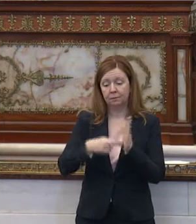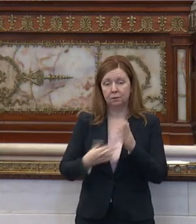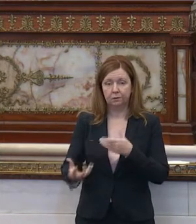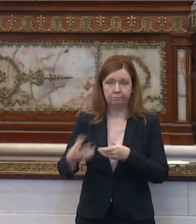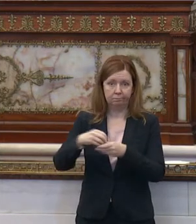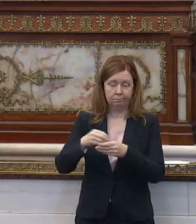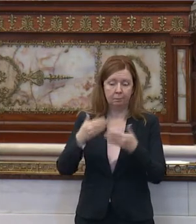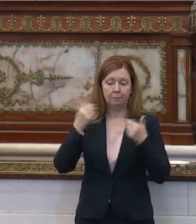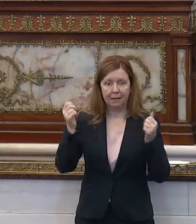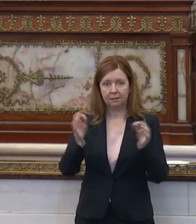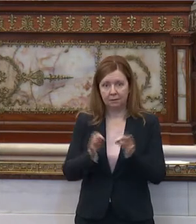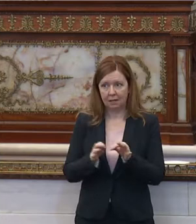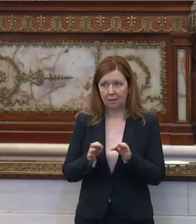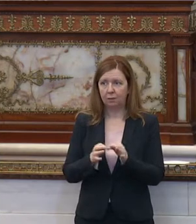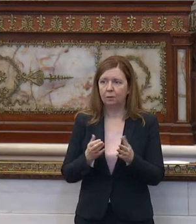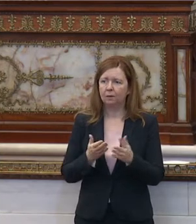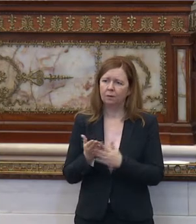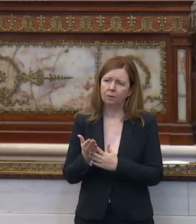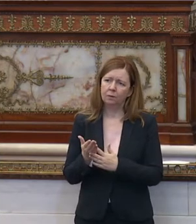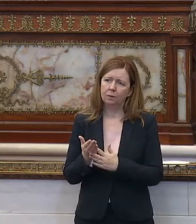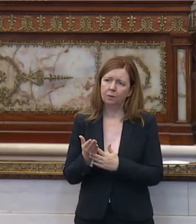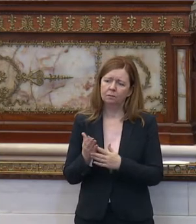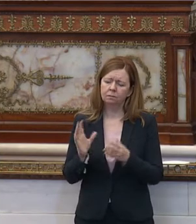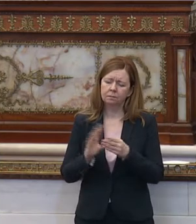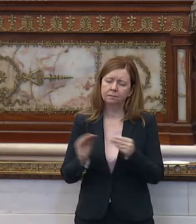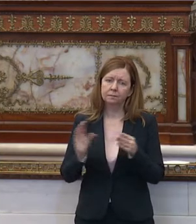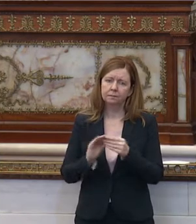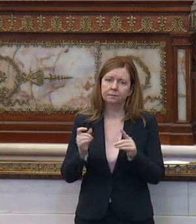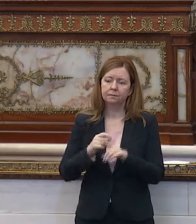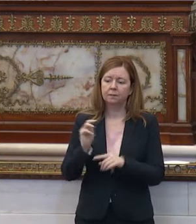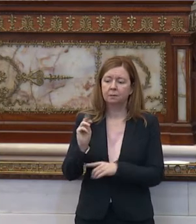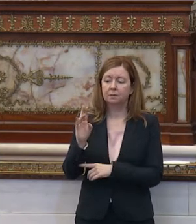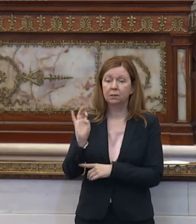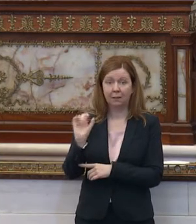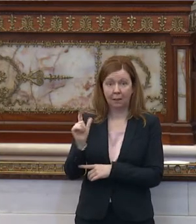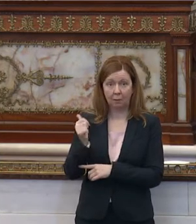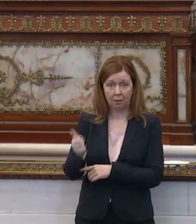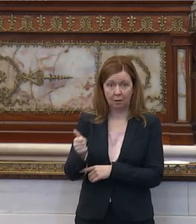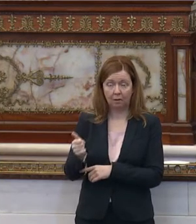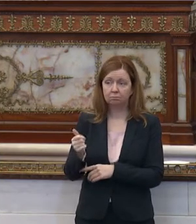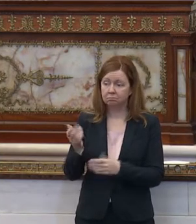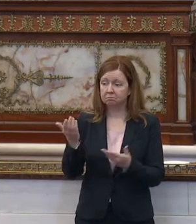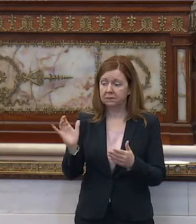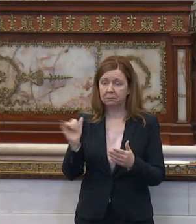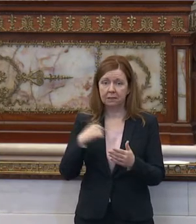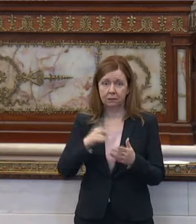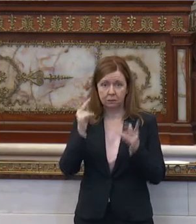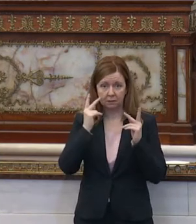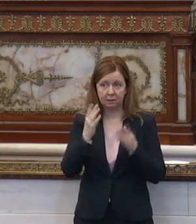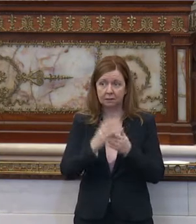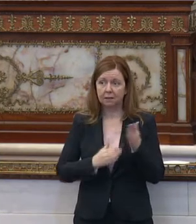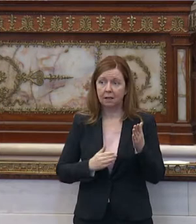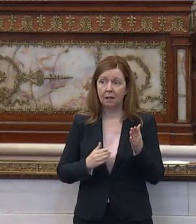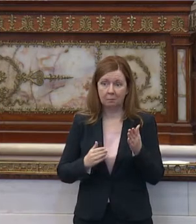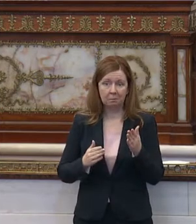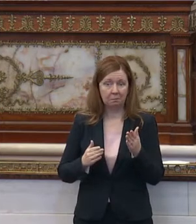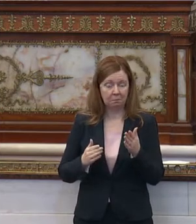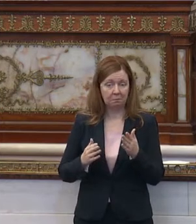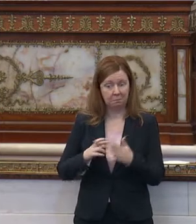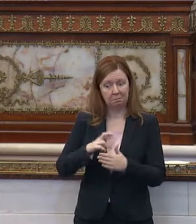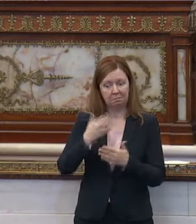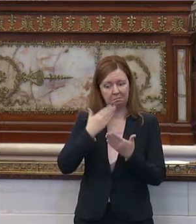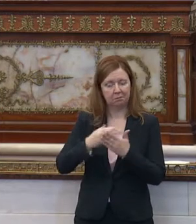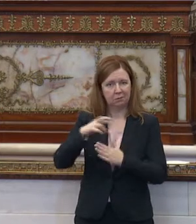value. And I know through the testimony that Mr. Campbell provided, it seems like we're getting to see some of the fruits of that